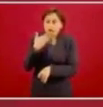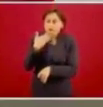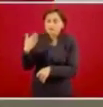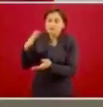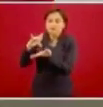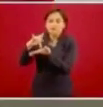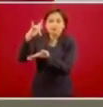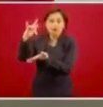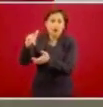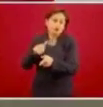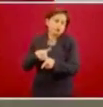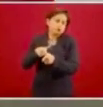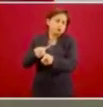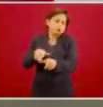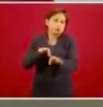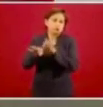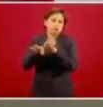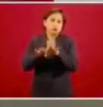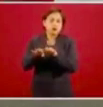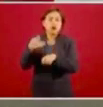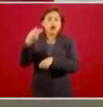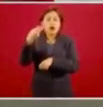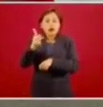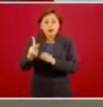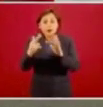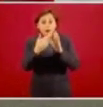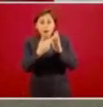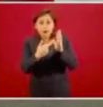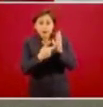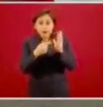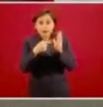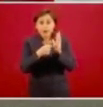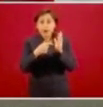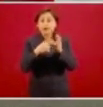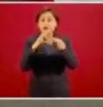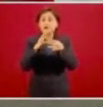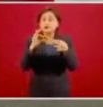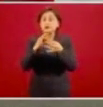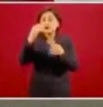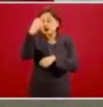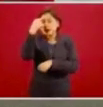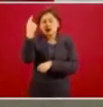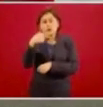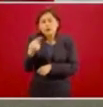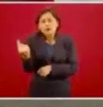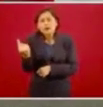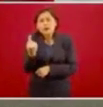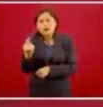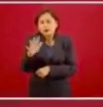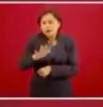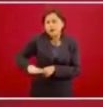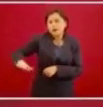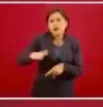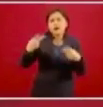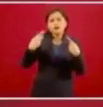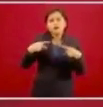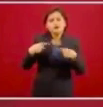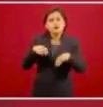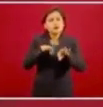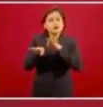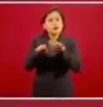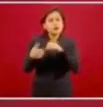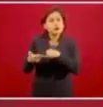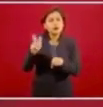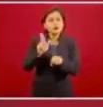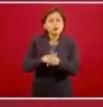health sector workers. If they want to go to work, no one will stop them either. So these